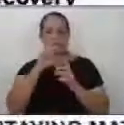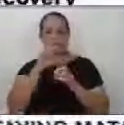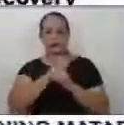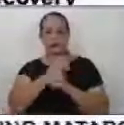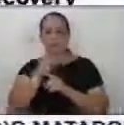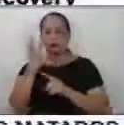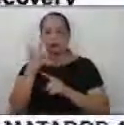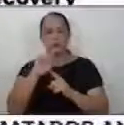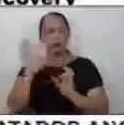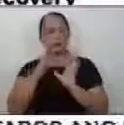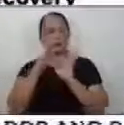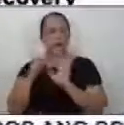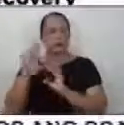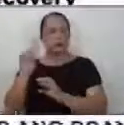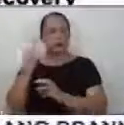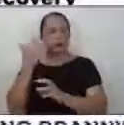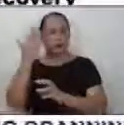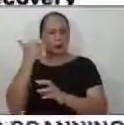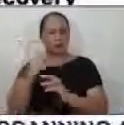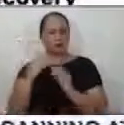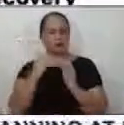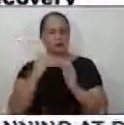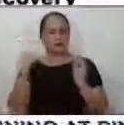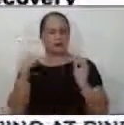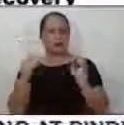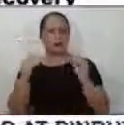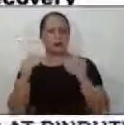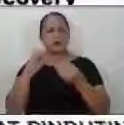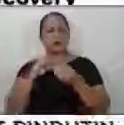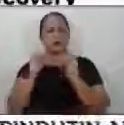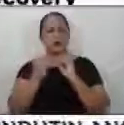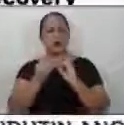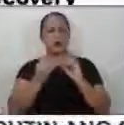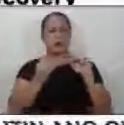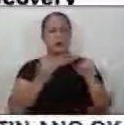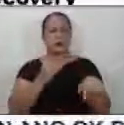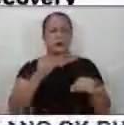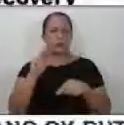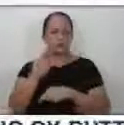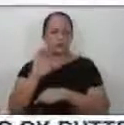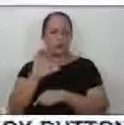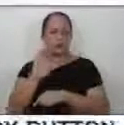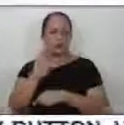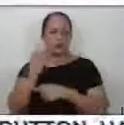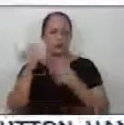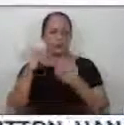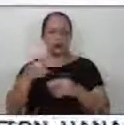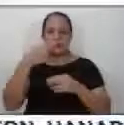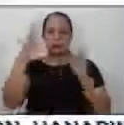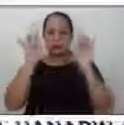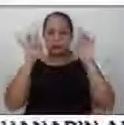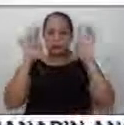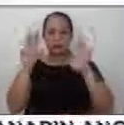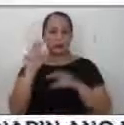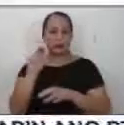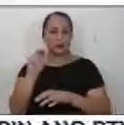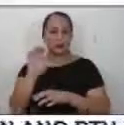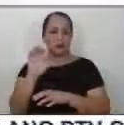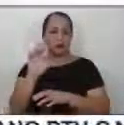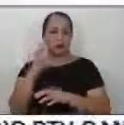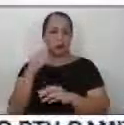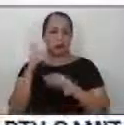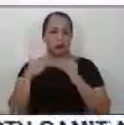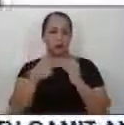be regularly assessing the situation in the National Capital Region to monitor changes in cases and utilization